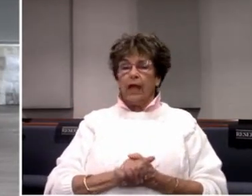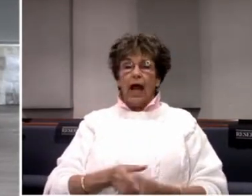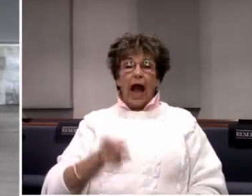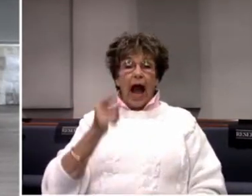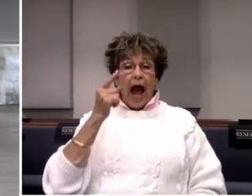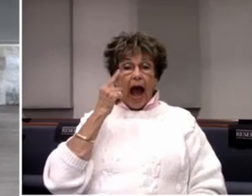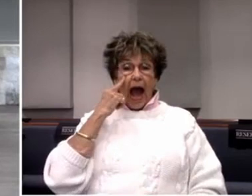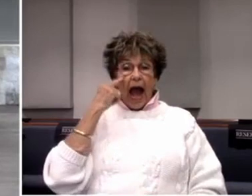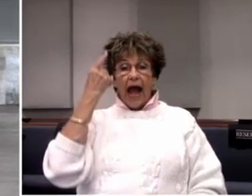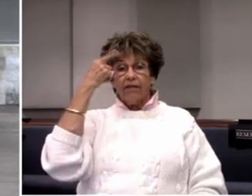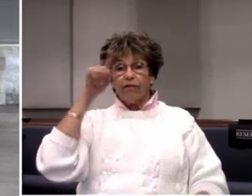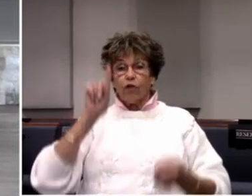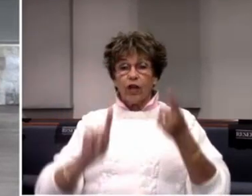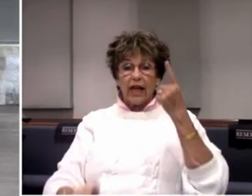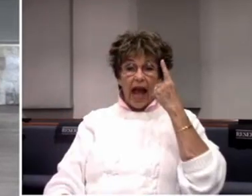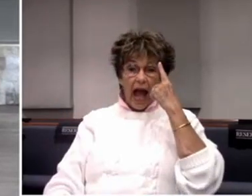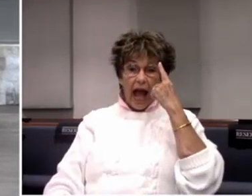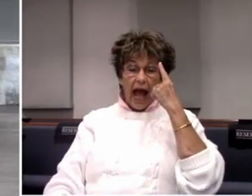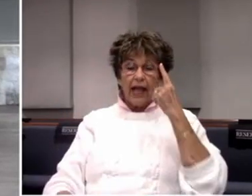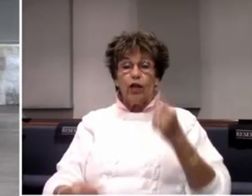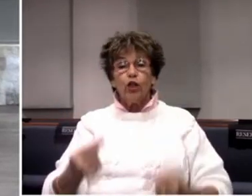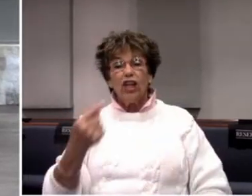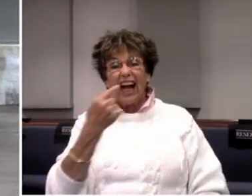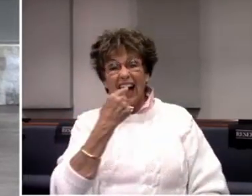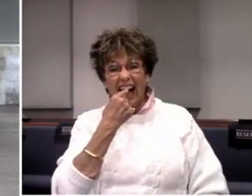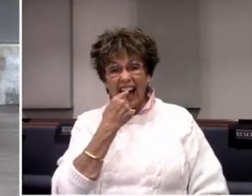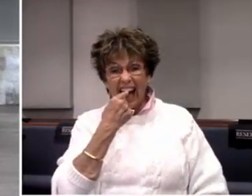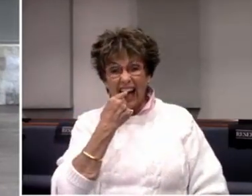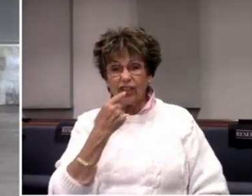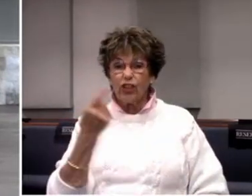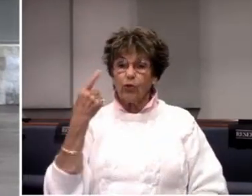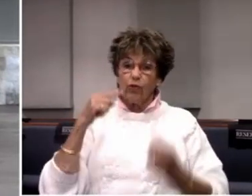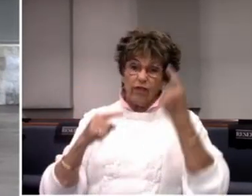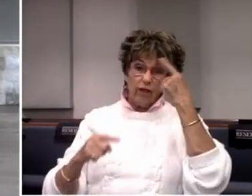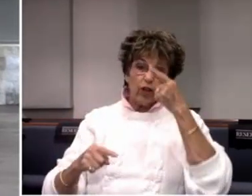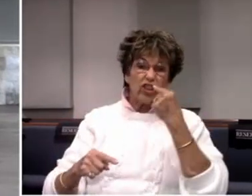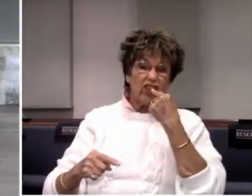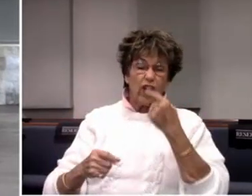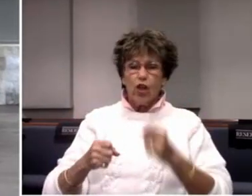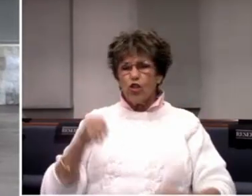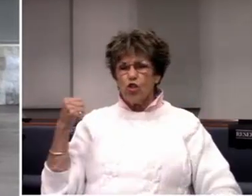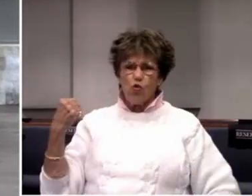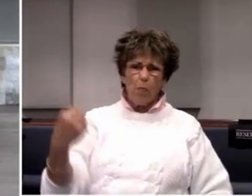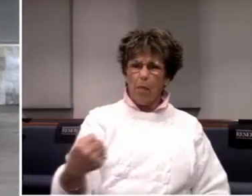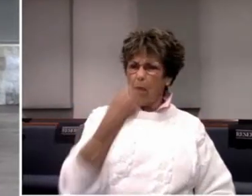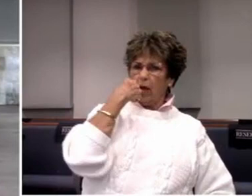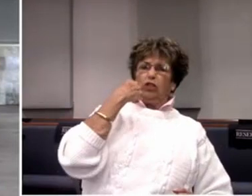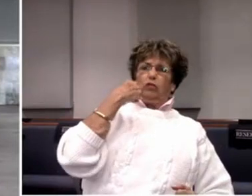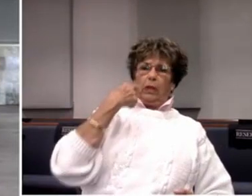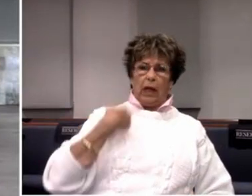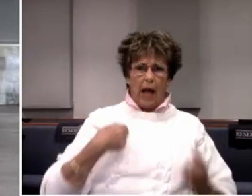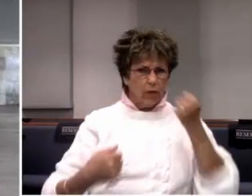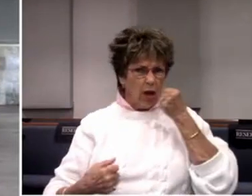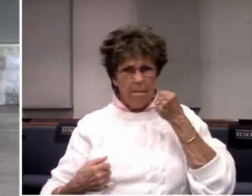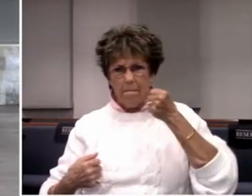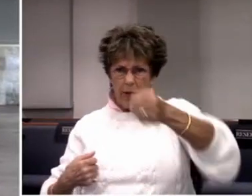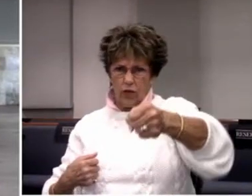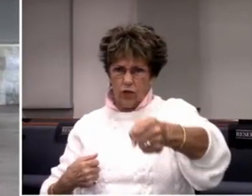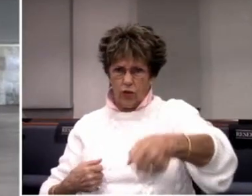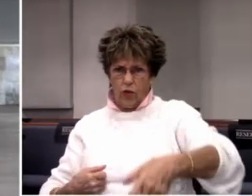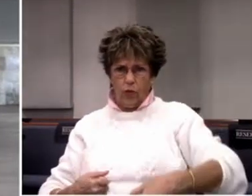eye, tooth for a tooth. You punch me, I'm going to punch